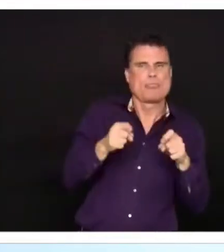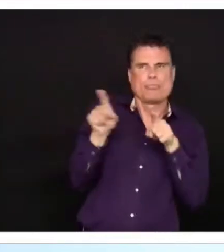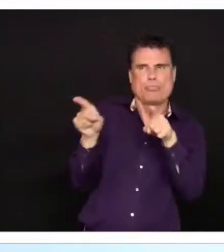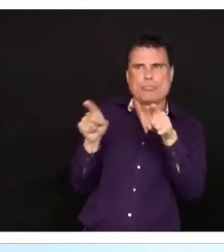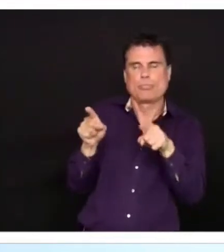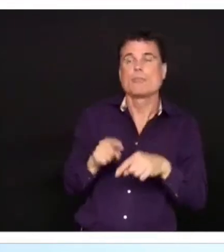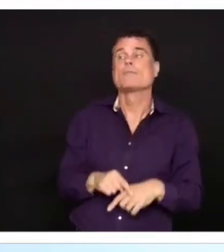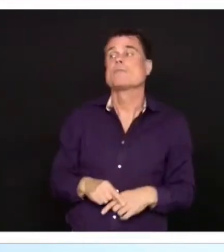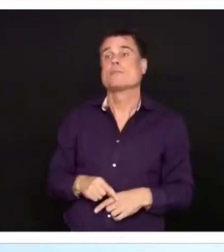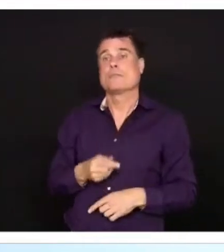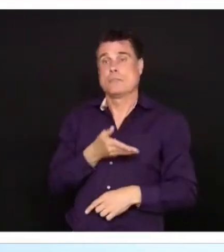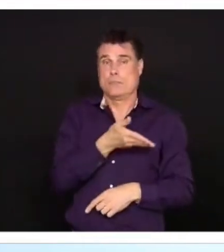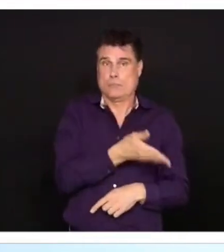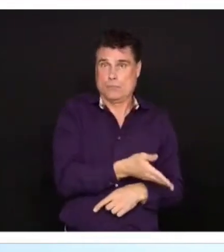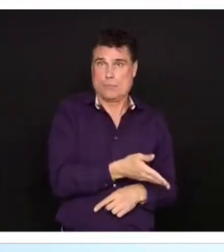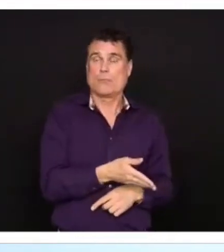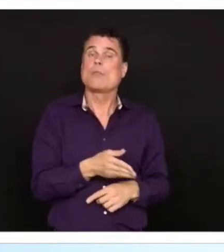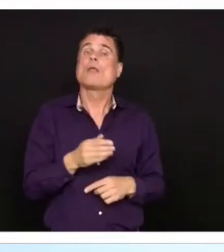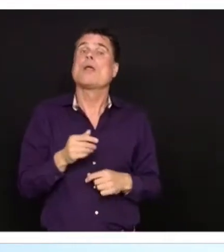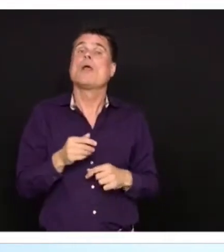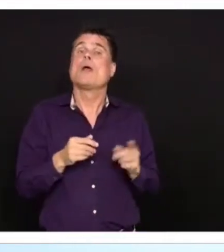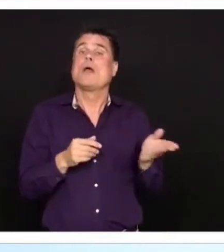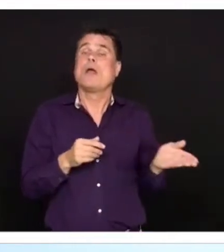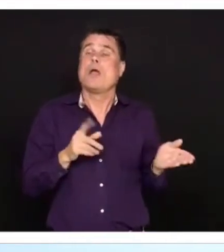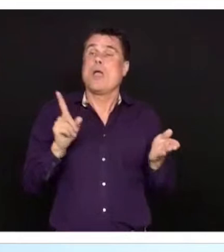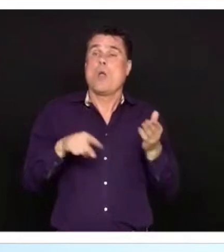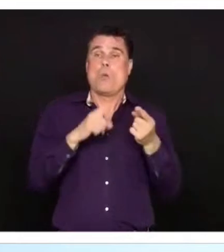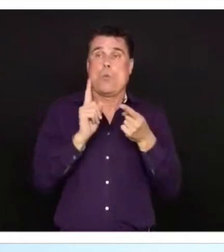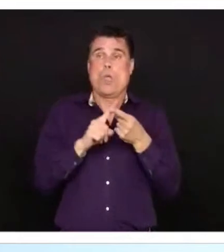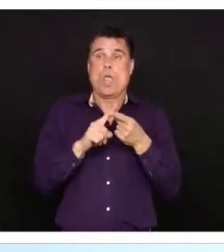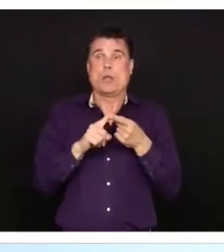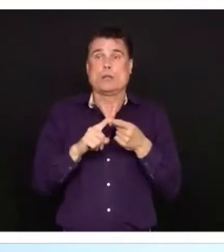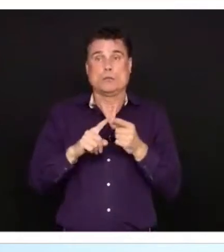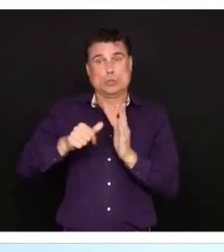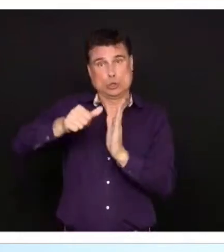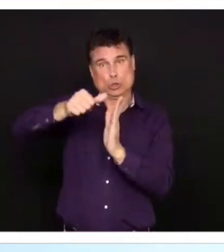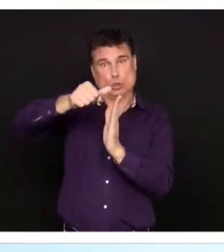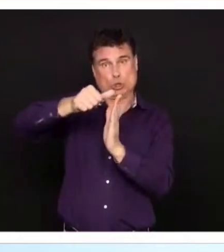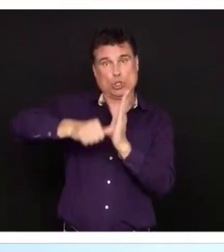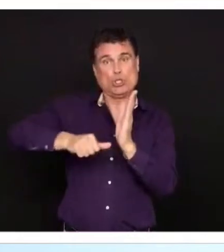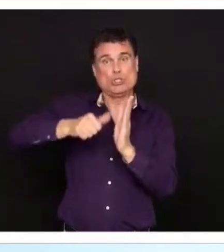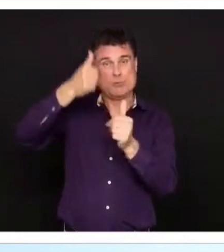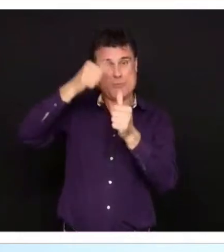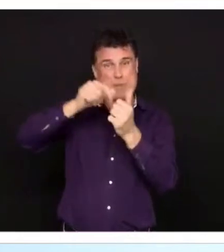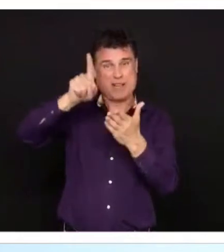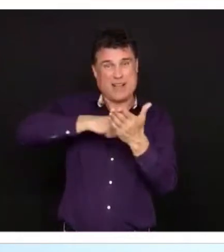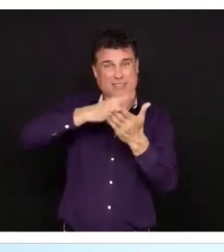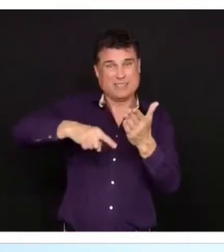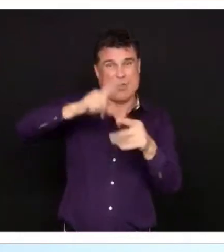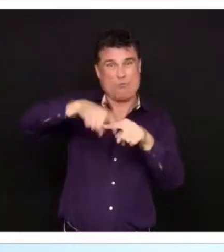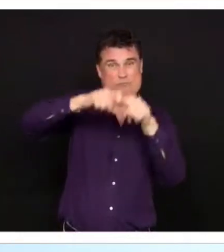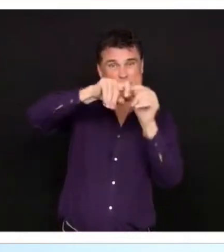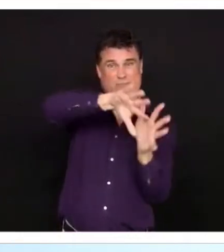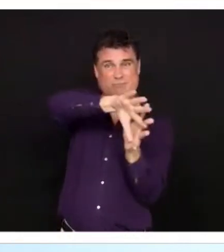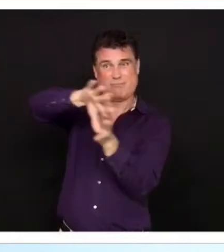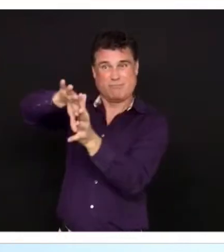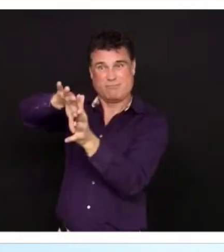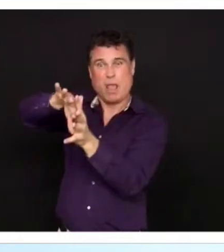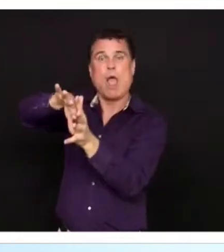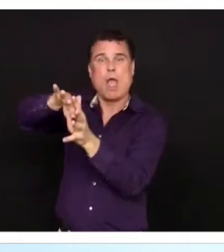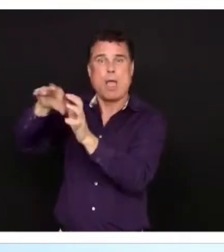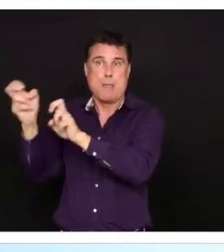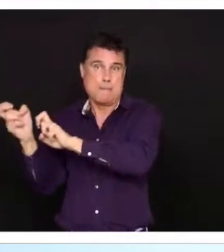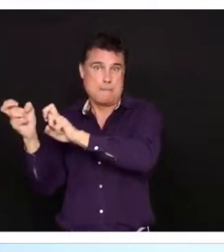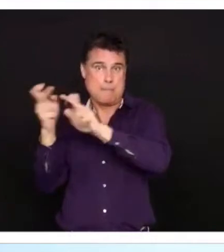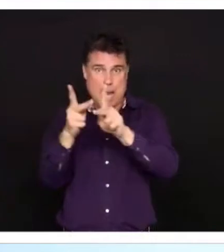part of our surge capacity for critical care. It will be focusing on, where are the ICU and high acuity units